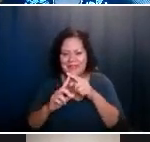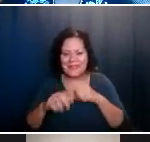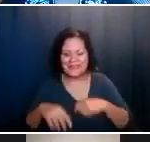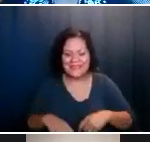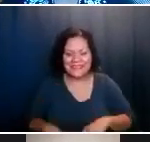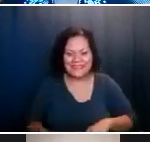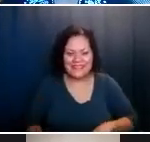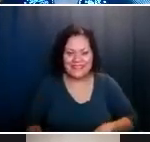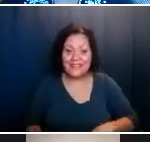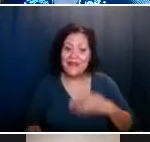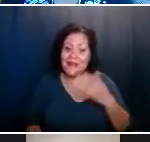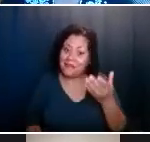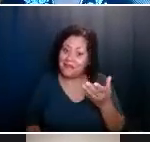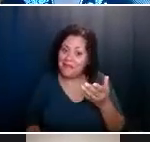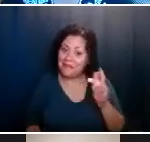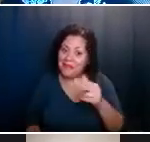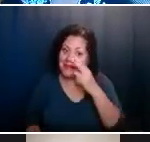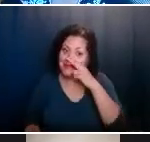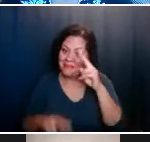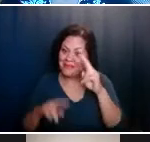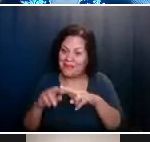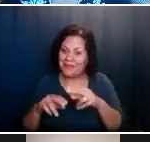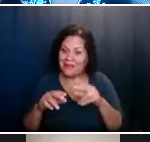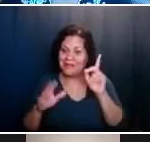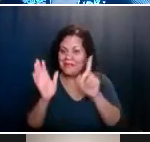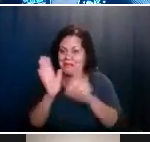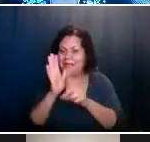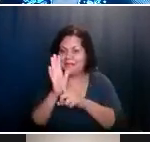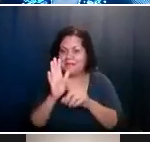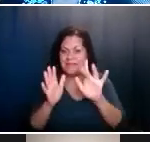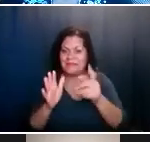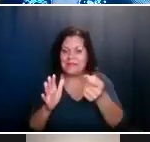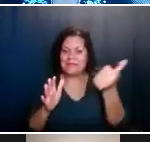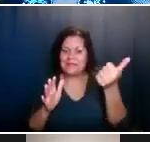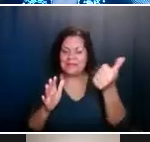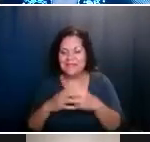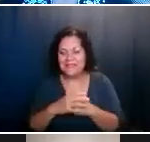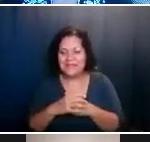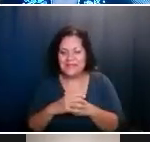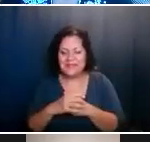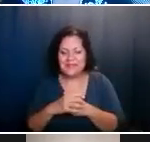Well, that's fun. I'm just going to dismiss that.